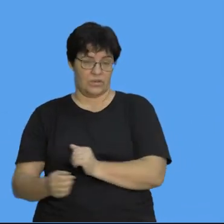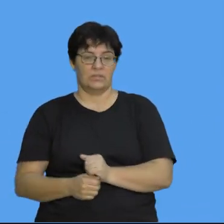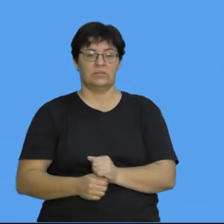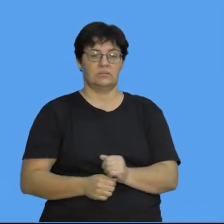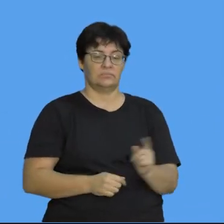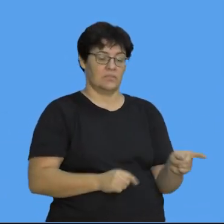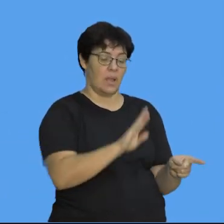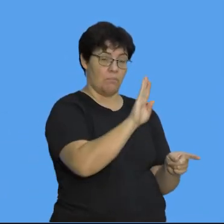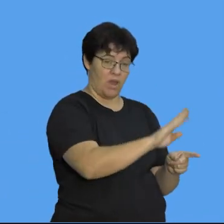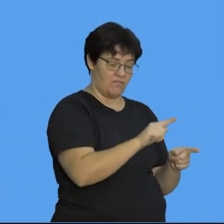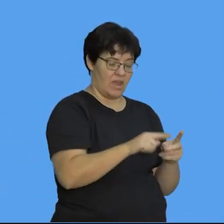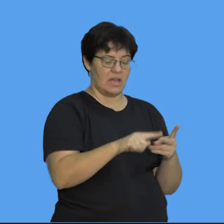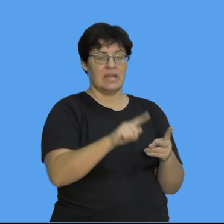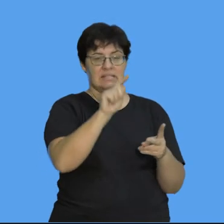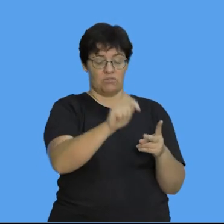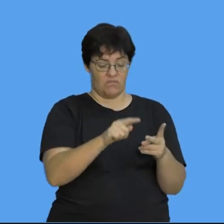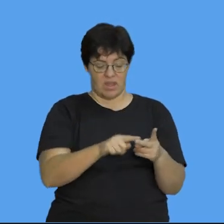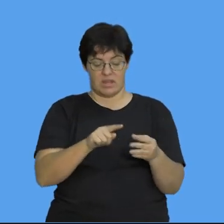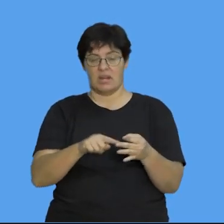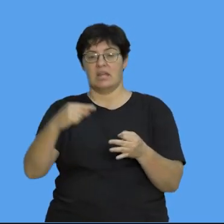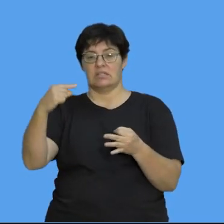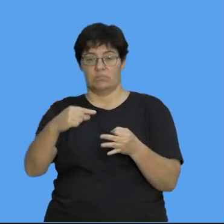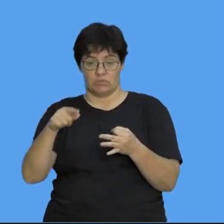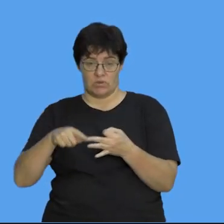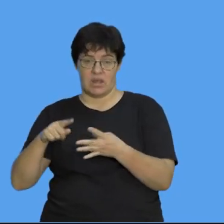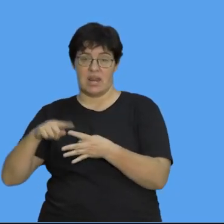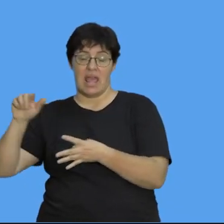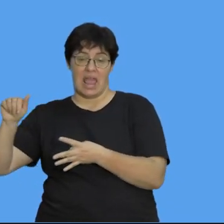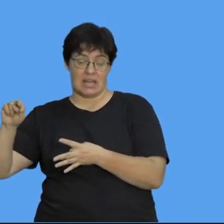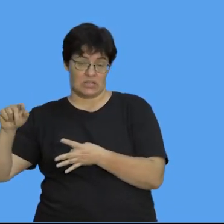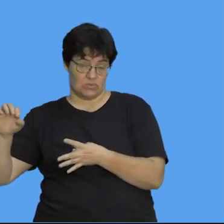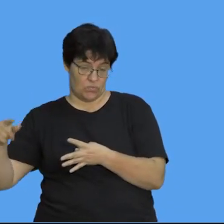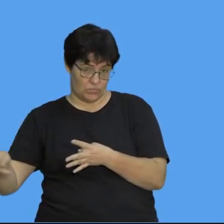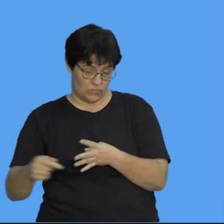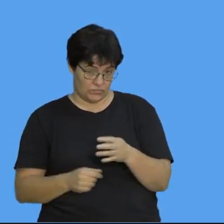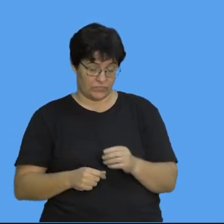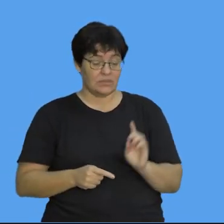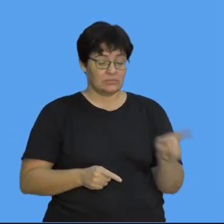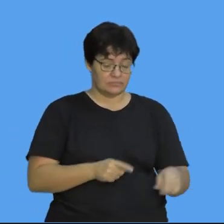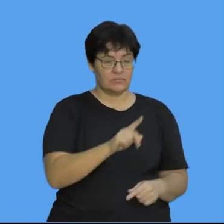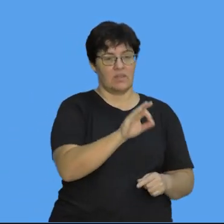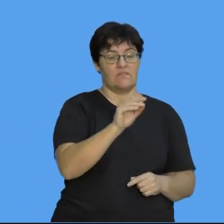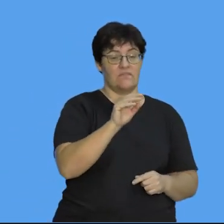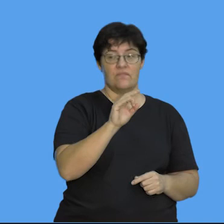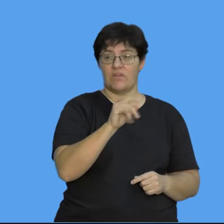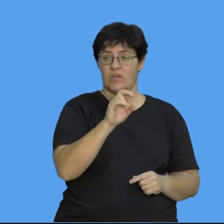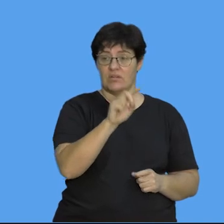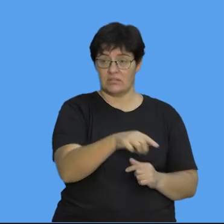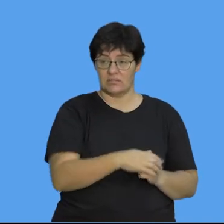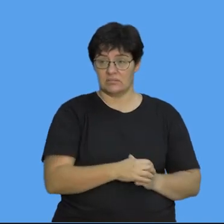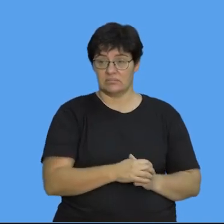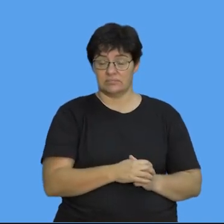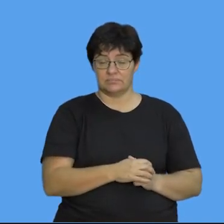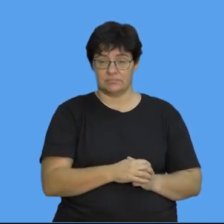the bryophyte, the pteridophyte, the gymnosperm, and the angiosperm. And this is a fern. This is the